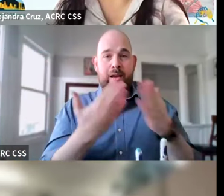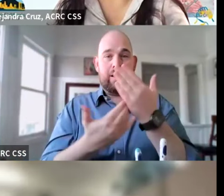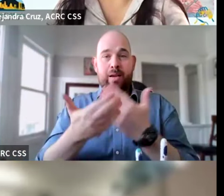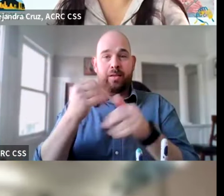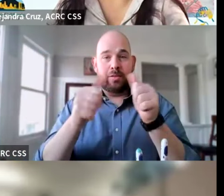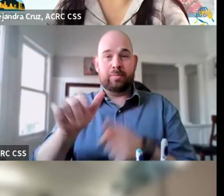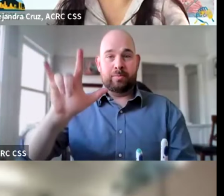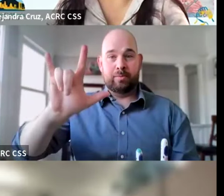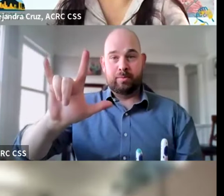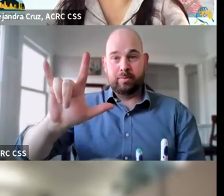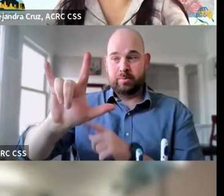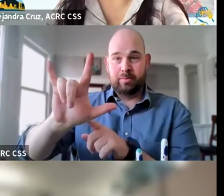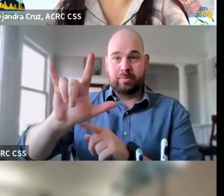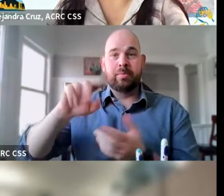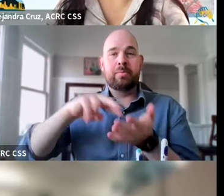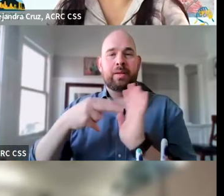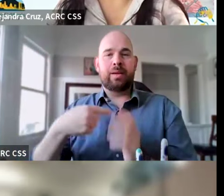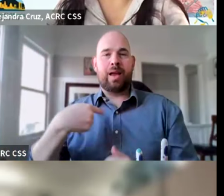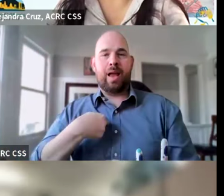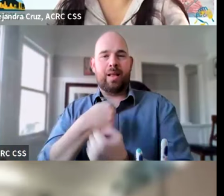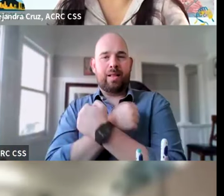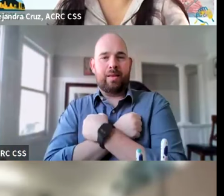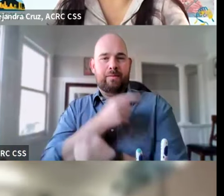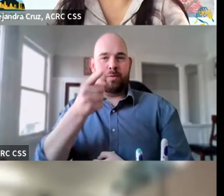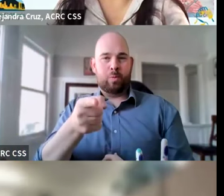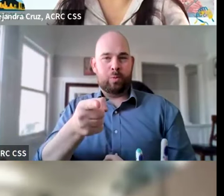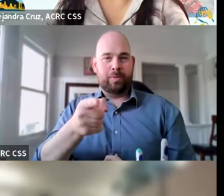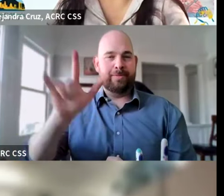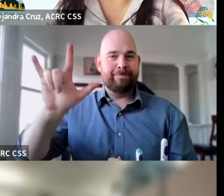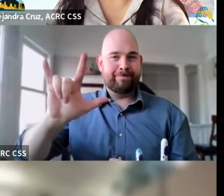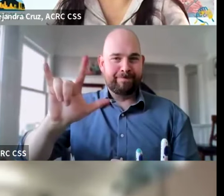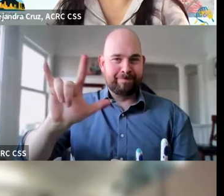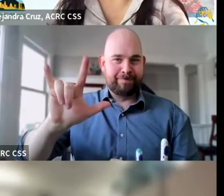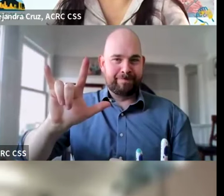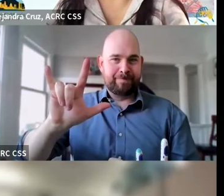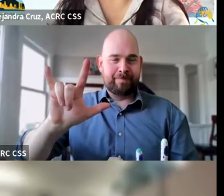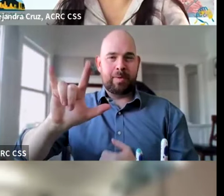So you can see, so it's a hand making the I love you hand shape.